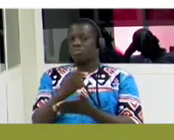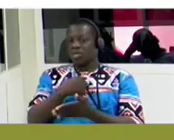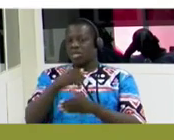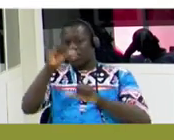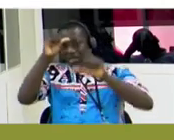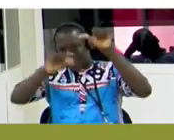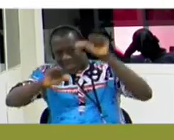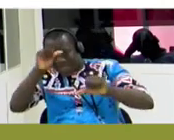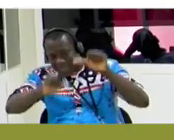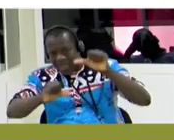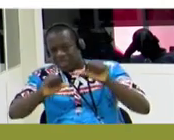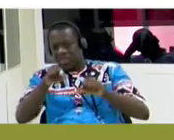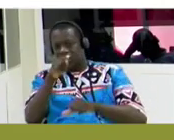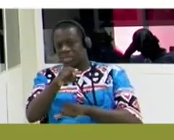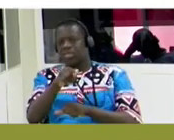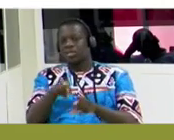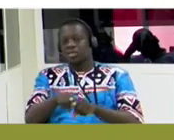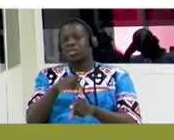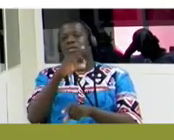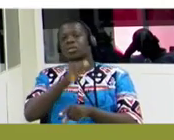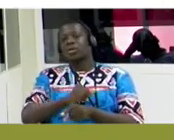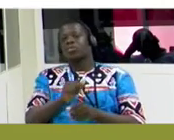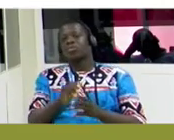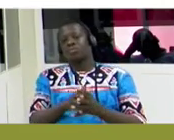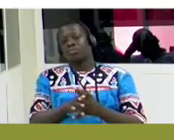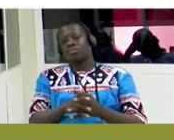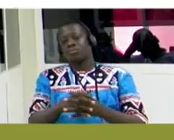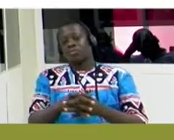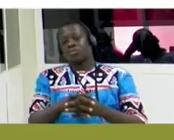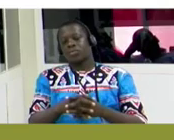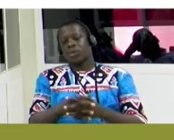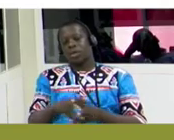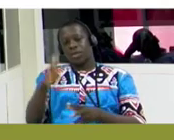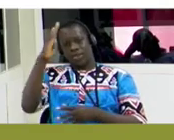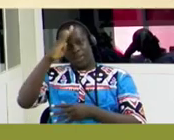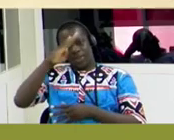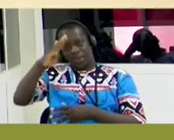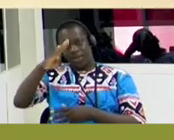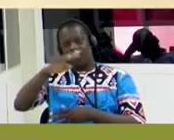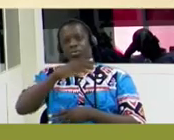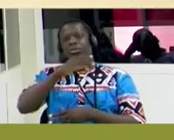sir. I have tested it. Thank you, sir.